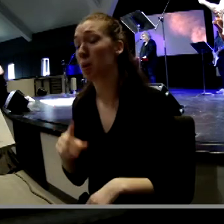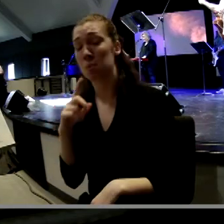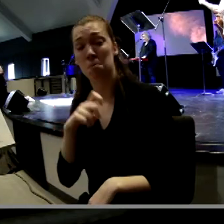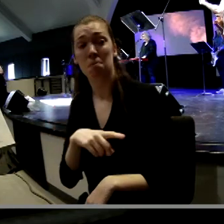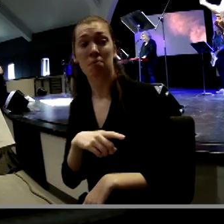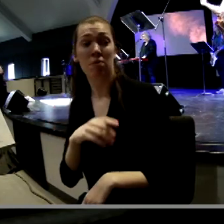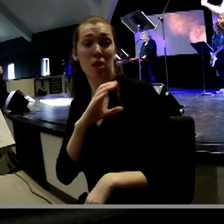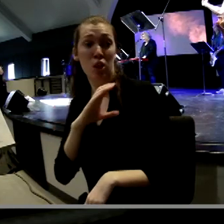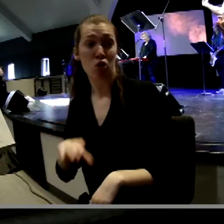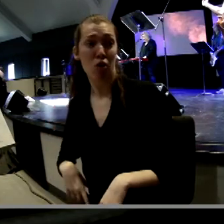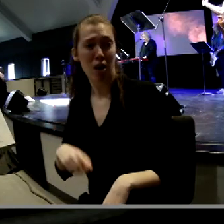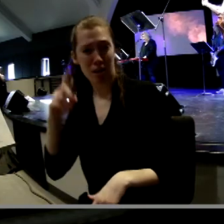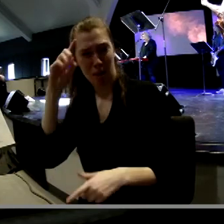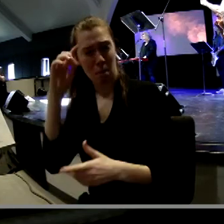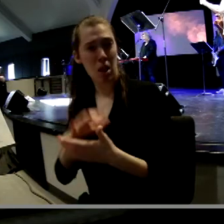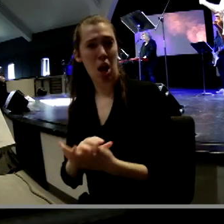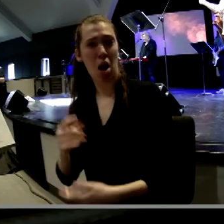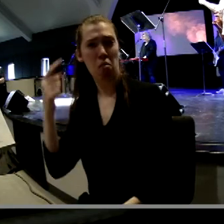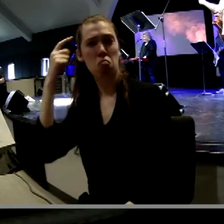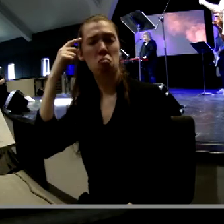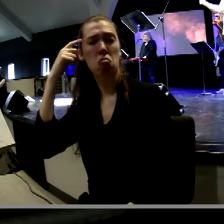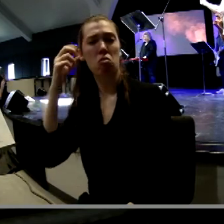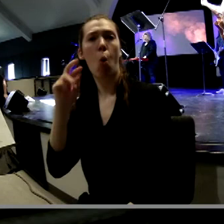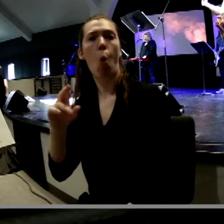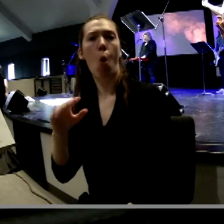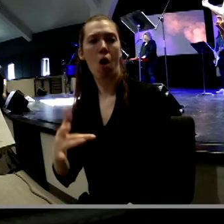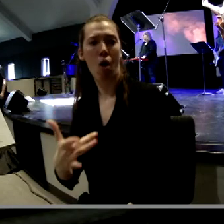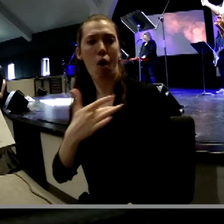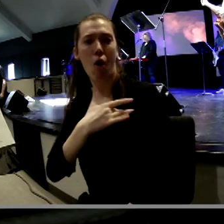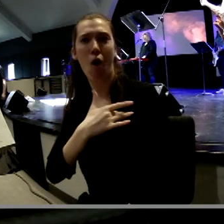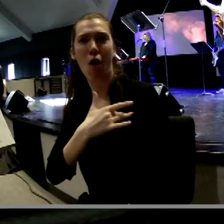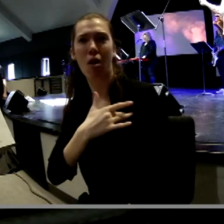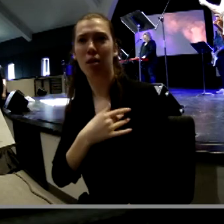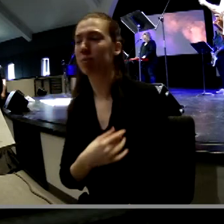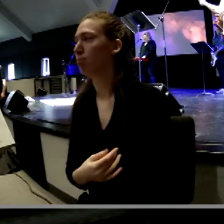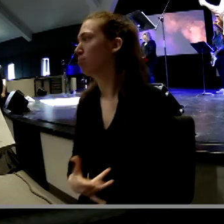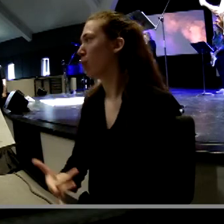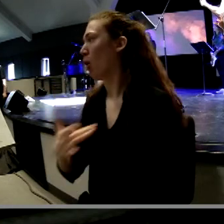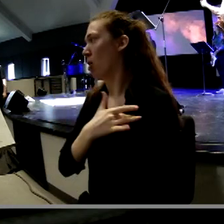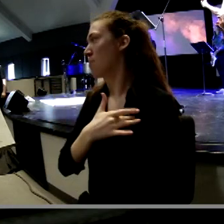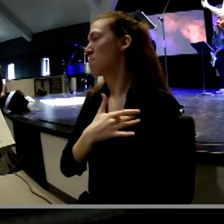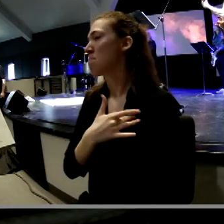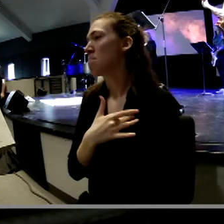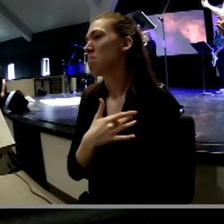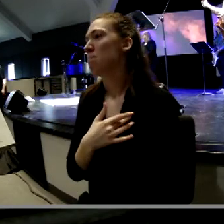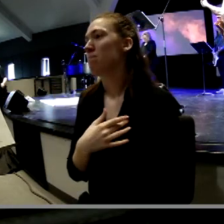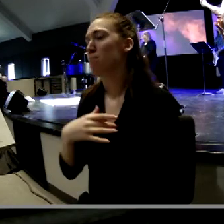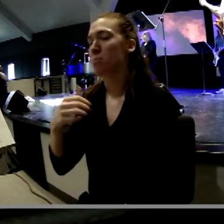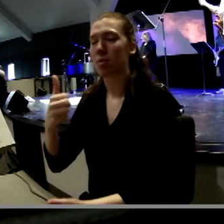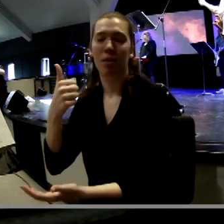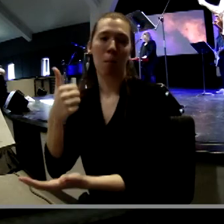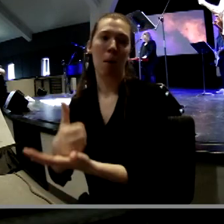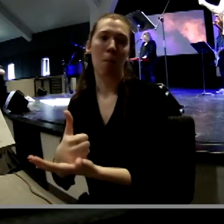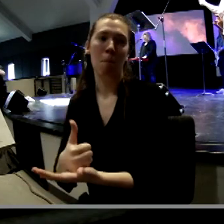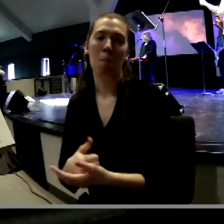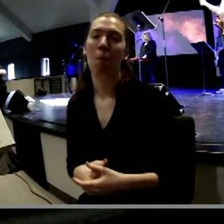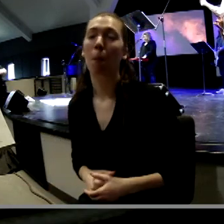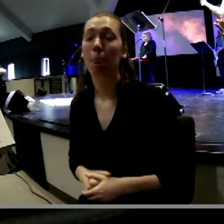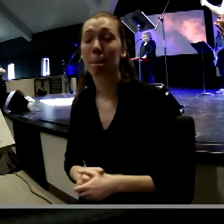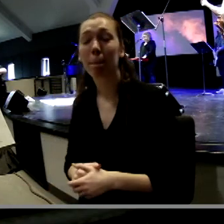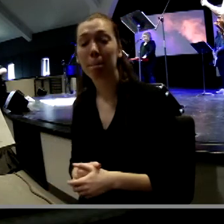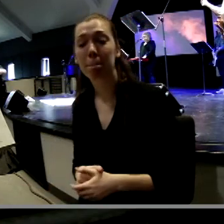you believe in your head or you know in your heart? My heart. Amen.